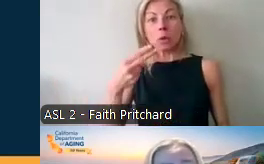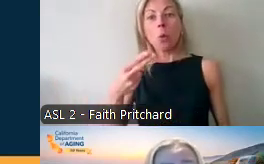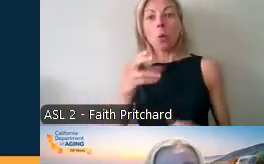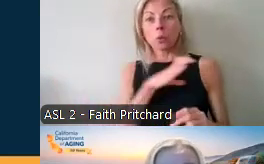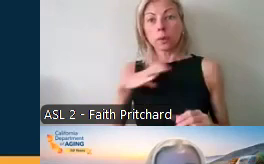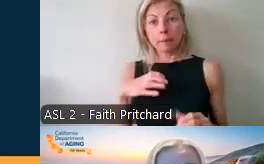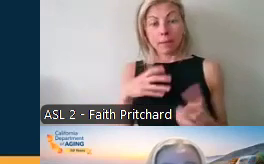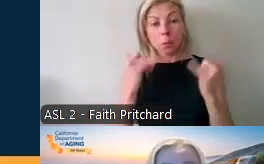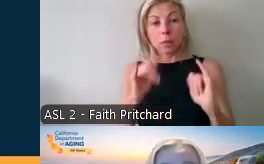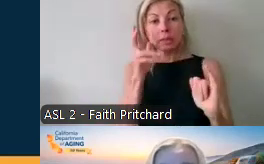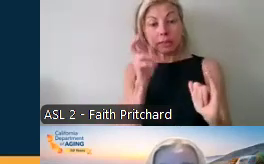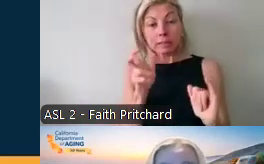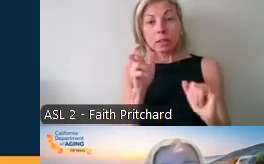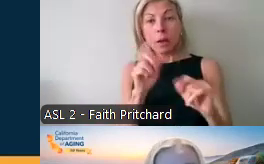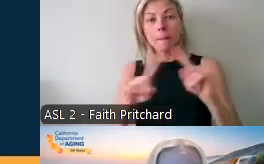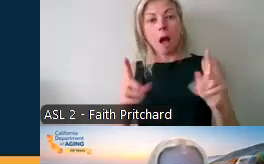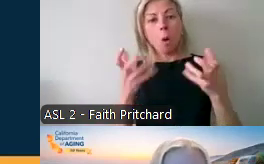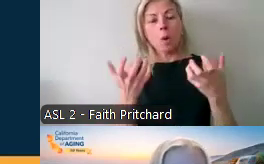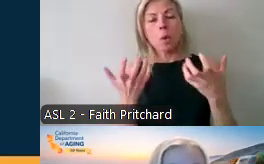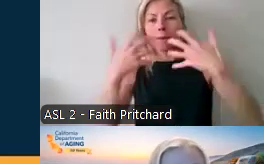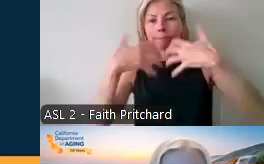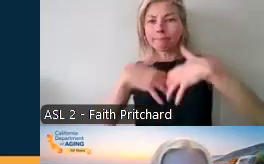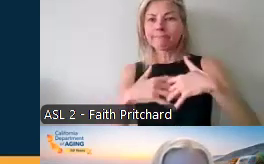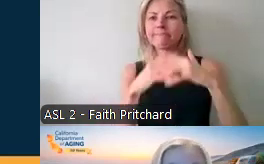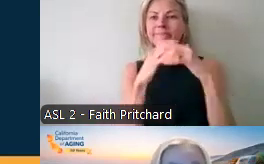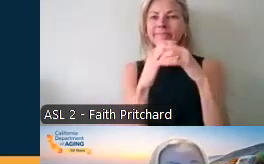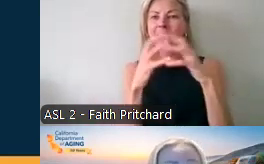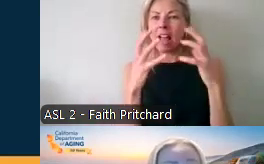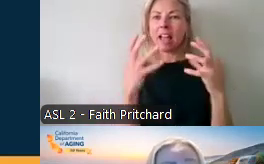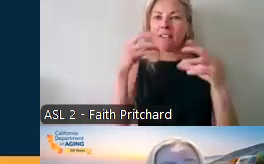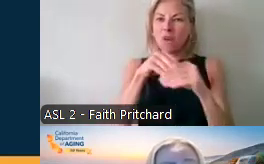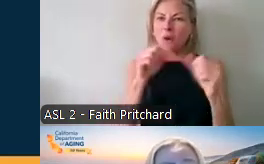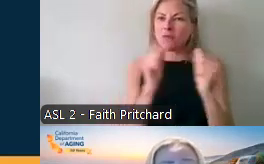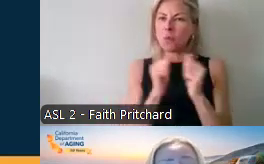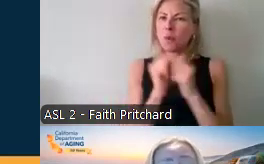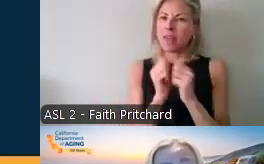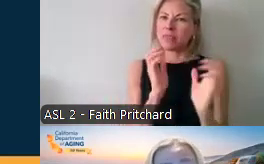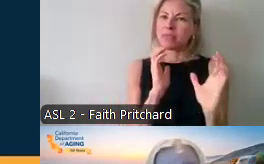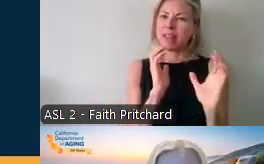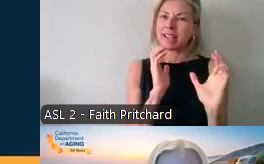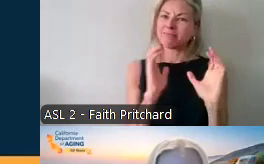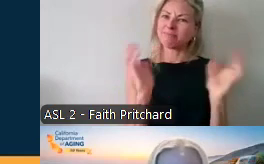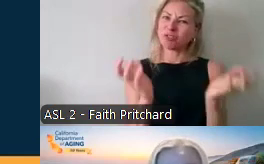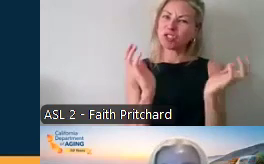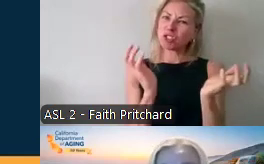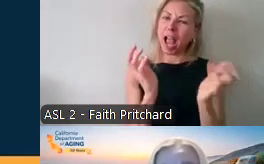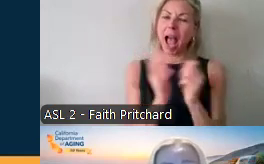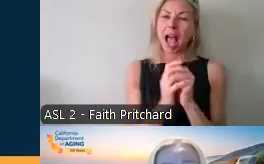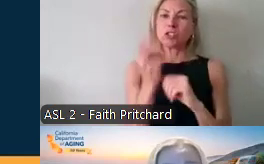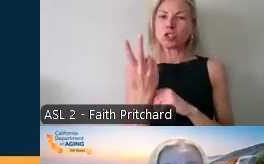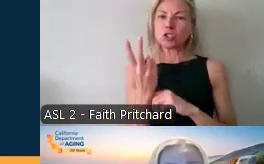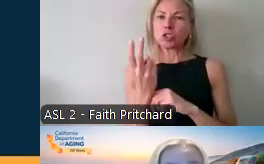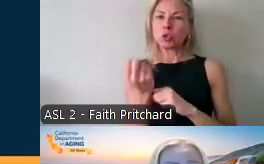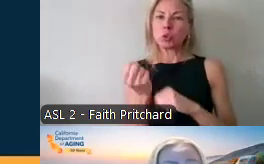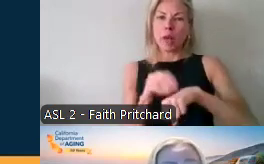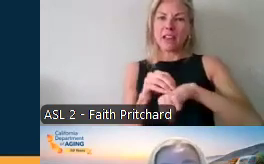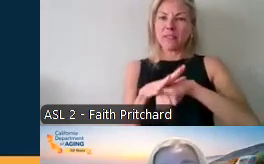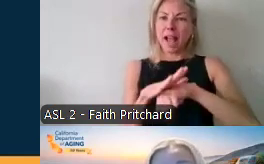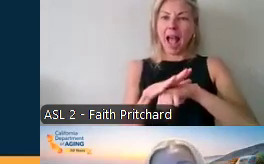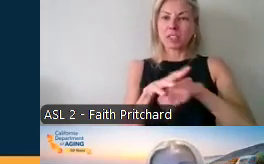to kind of weave it into more of a conversation, a fireside chat of two primary panels that are really focused